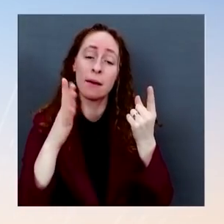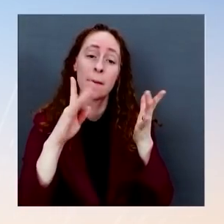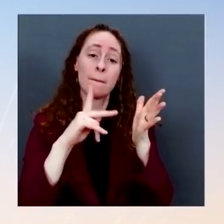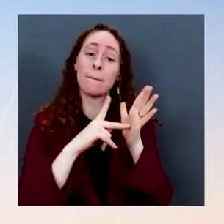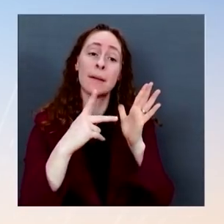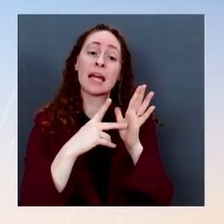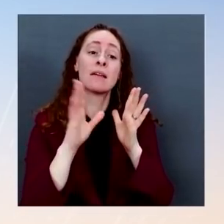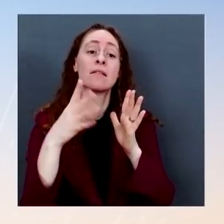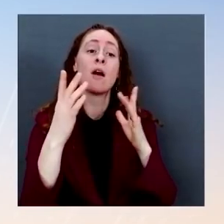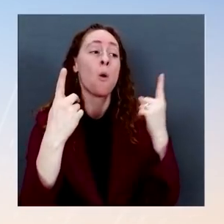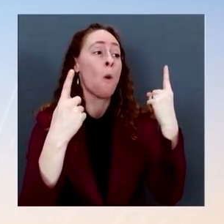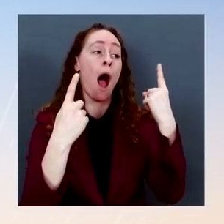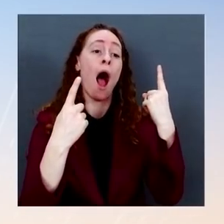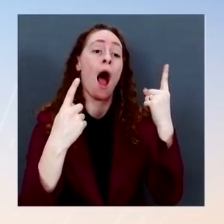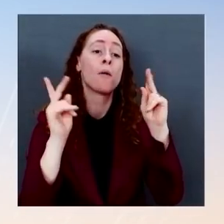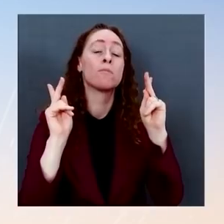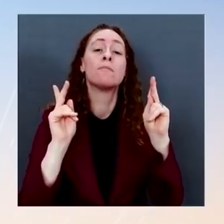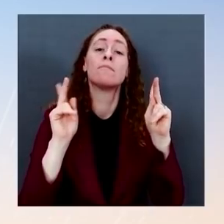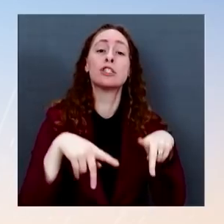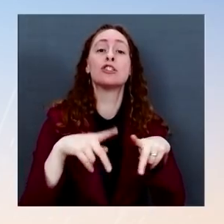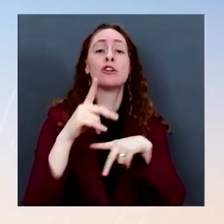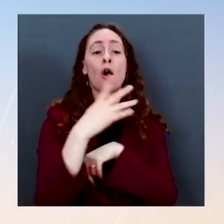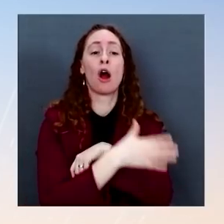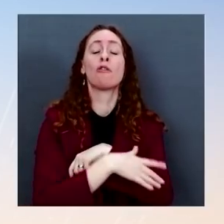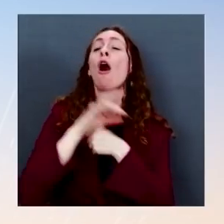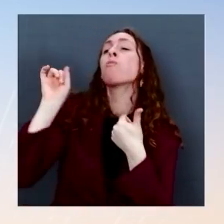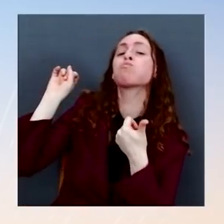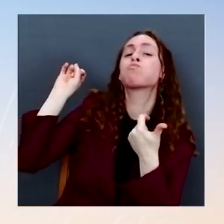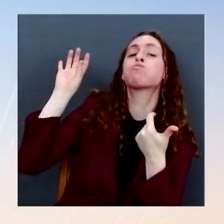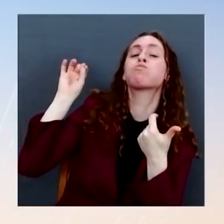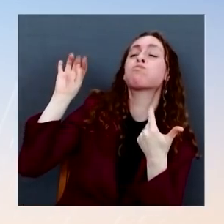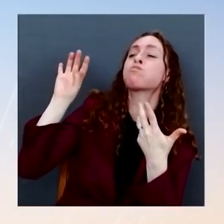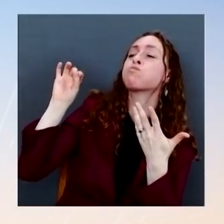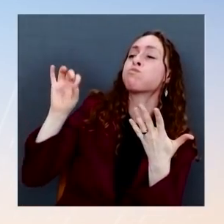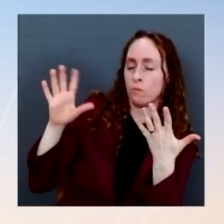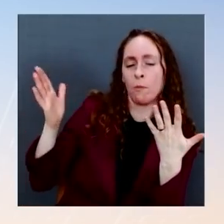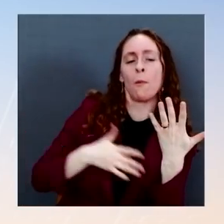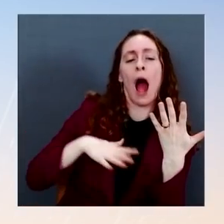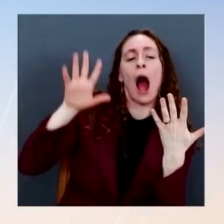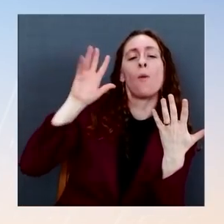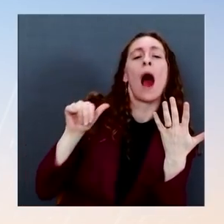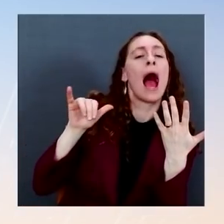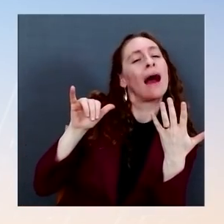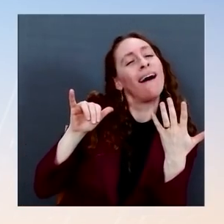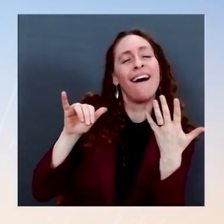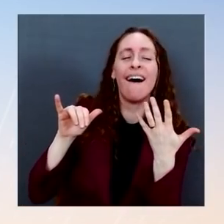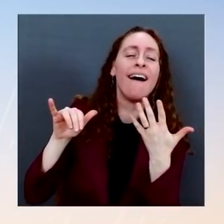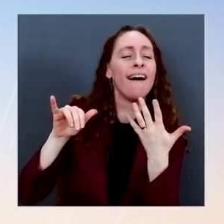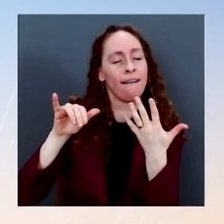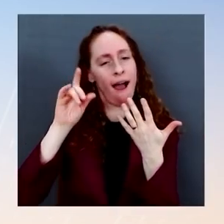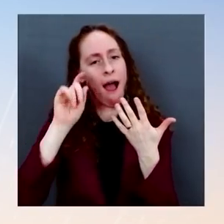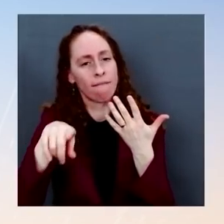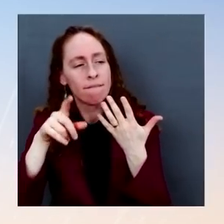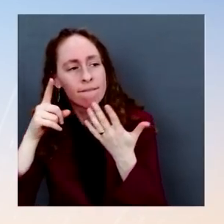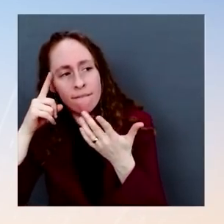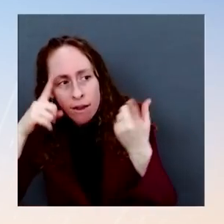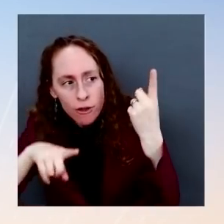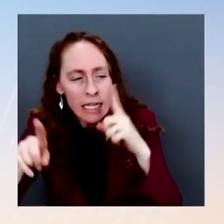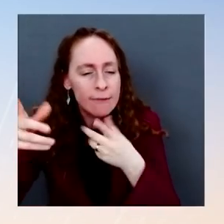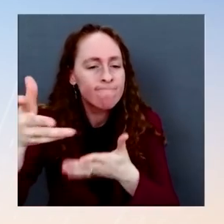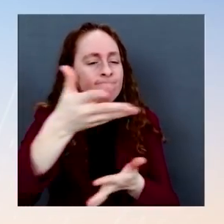Ukrainians, with the Europeans as well, that happened through the course of last week as it relates to